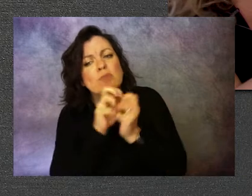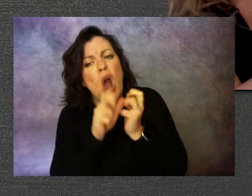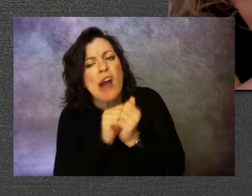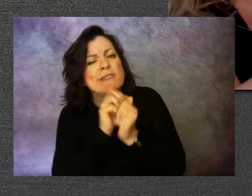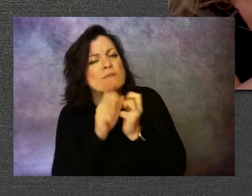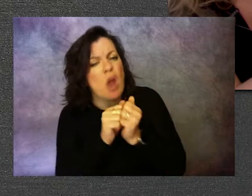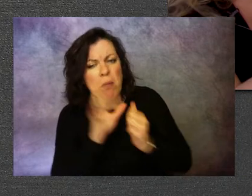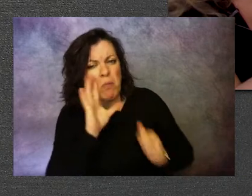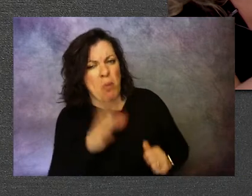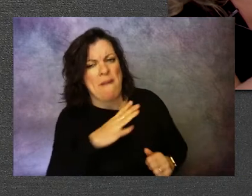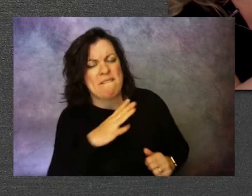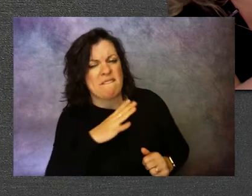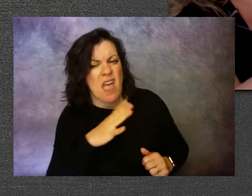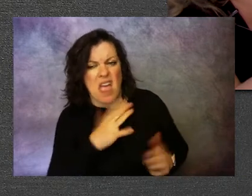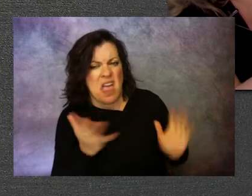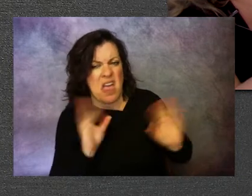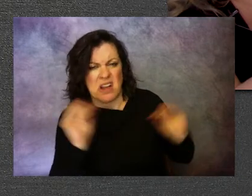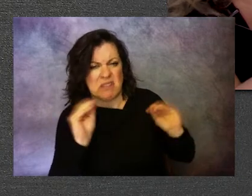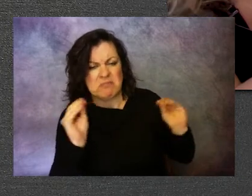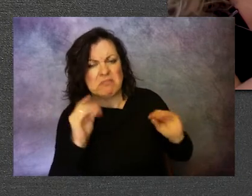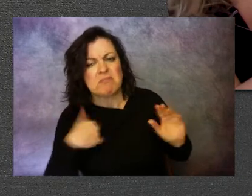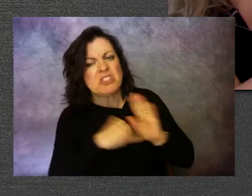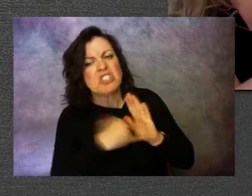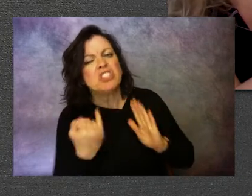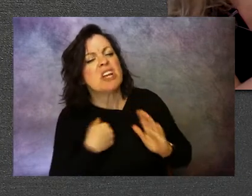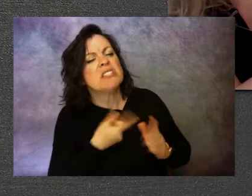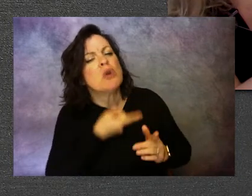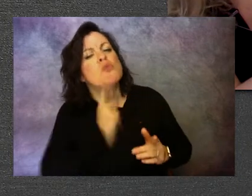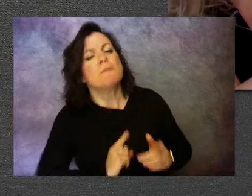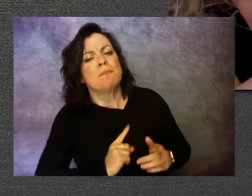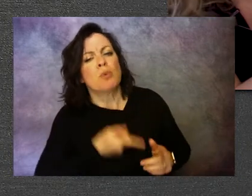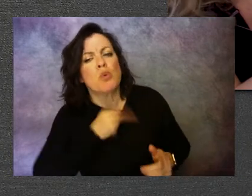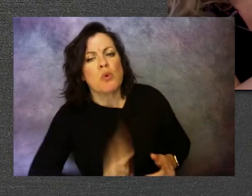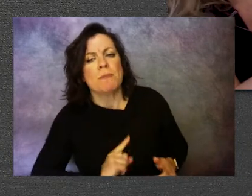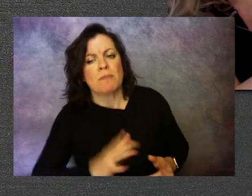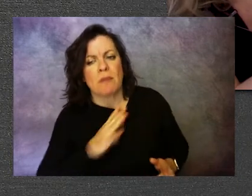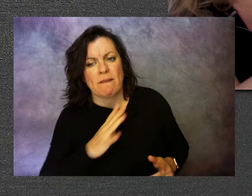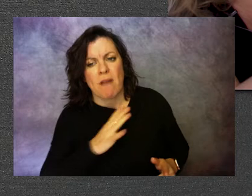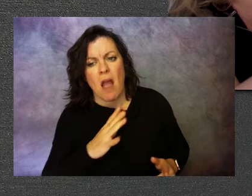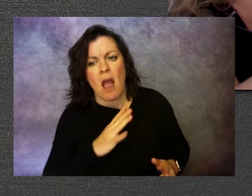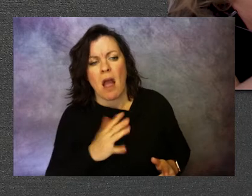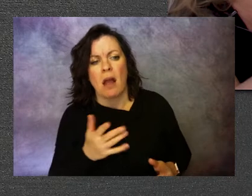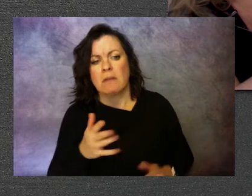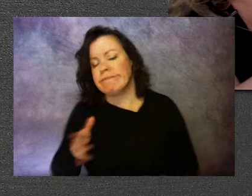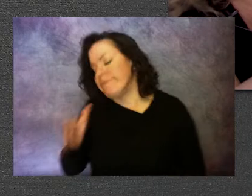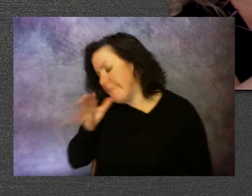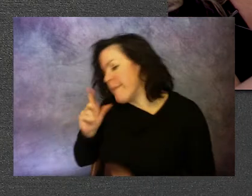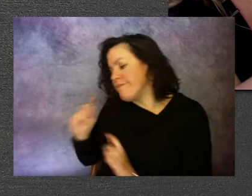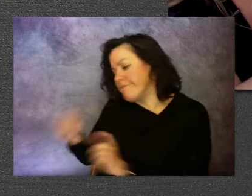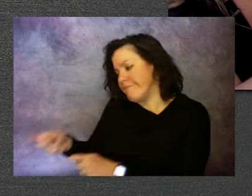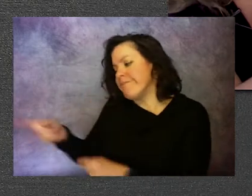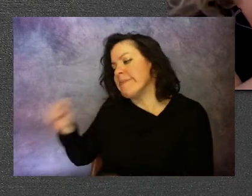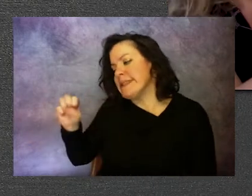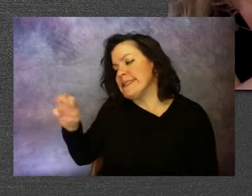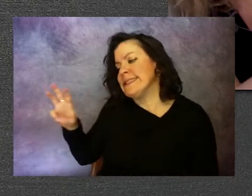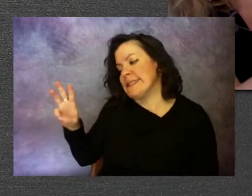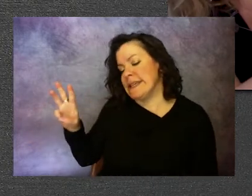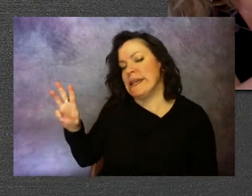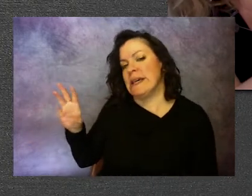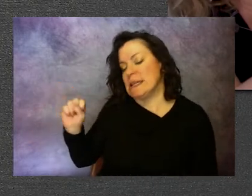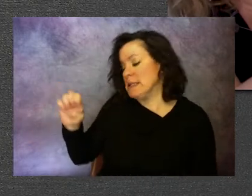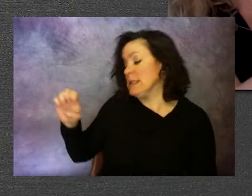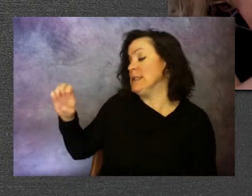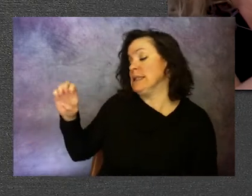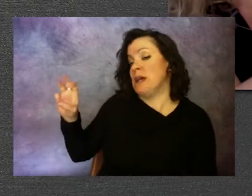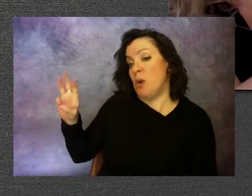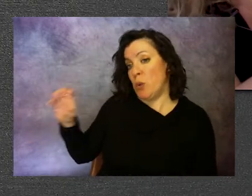them." "Have some seaweed," said Mrs. Walrus. "It's nice and soft." "Ugh," said